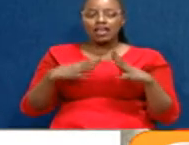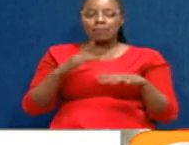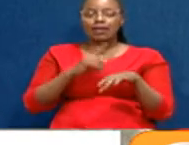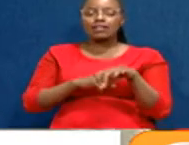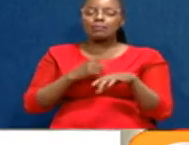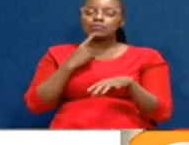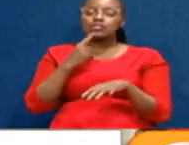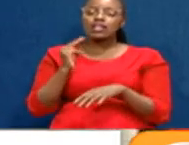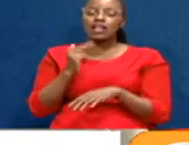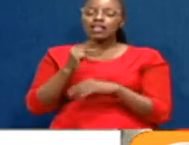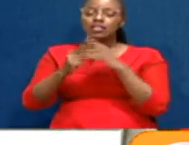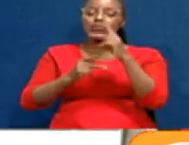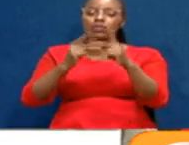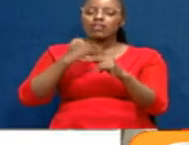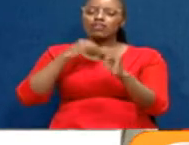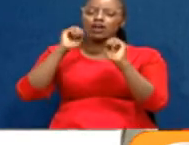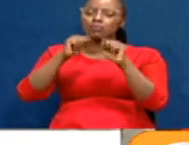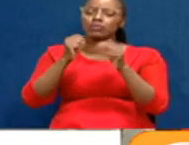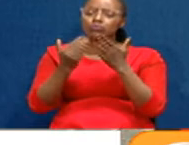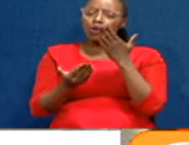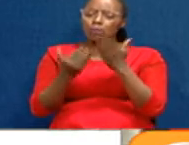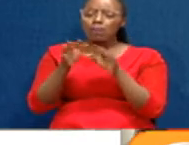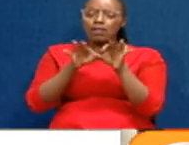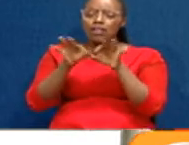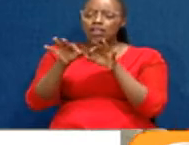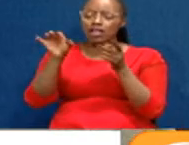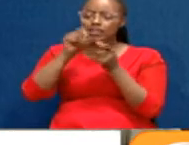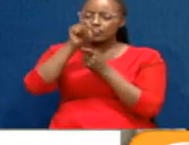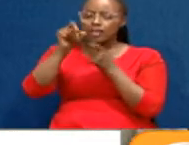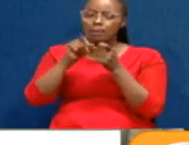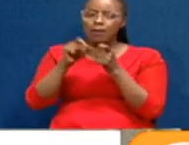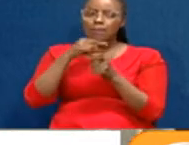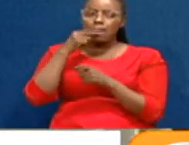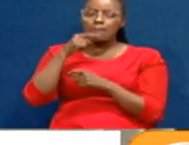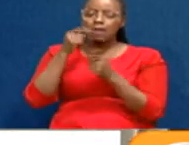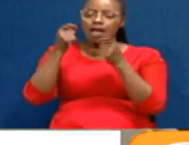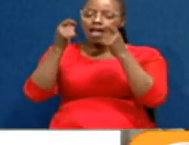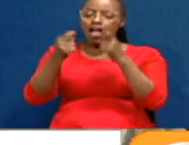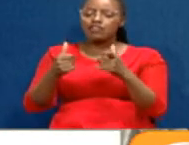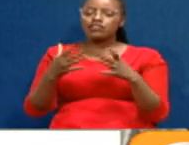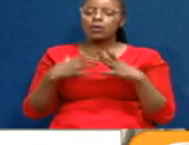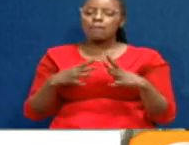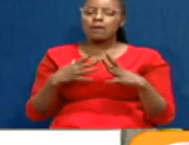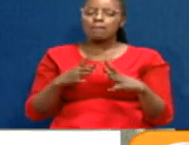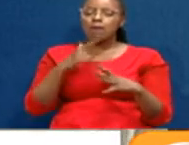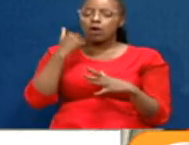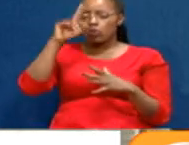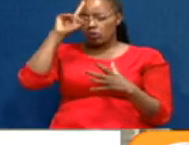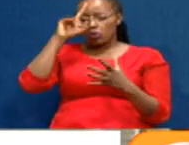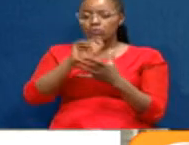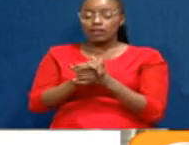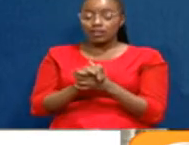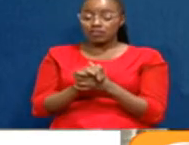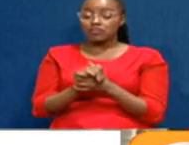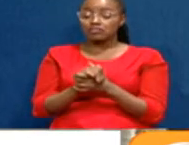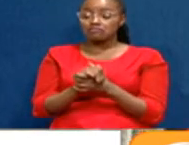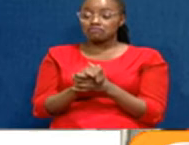you tell us that you've made progress, could you please also be specific and mention a few people who you believe